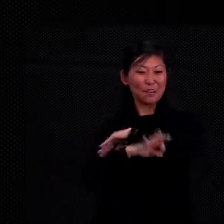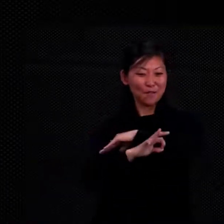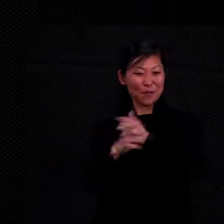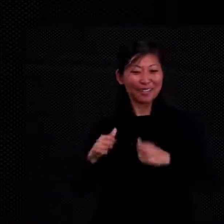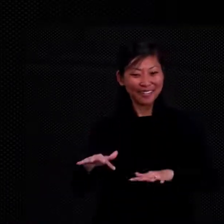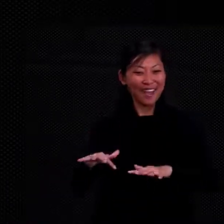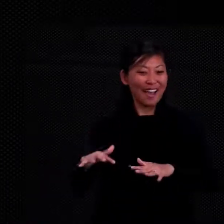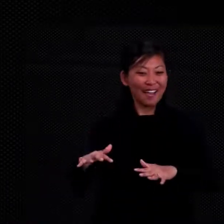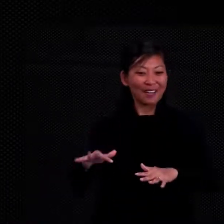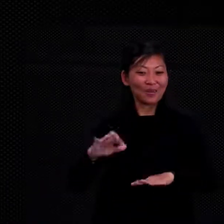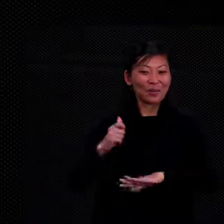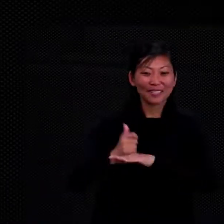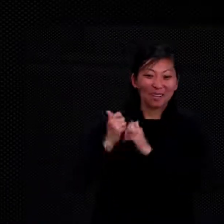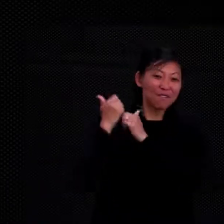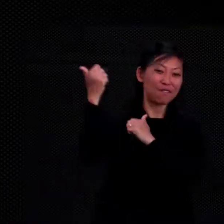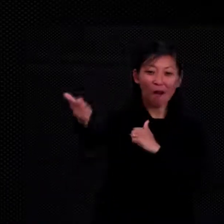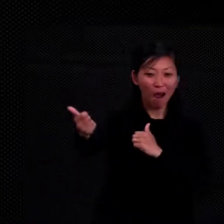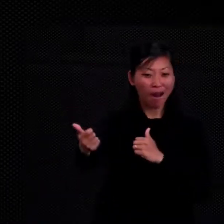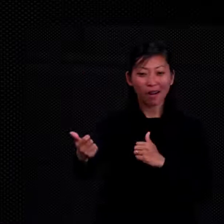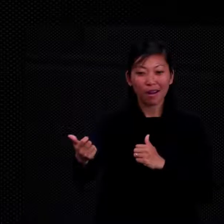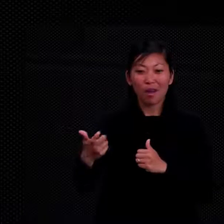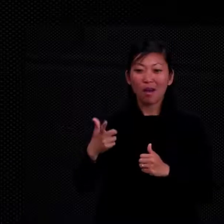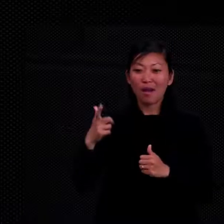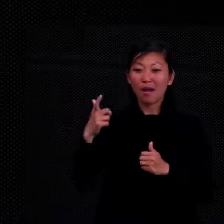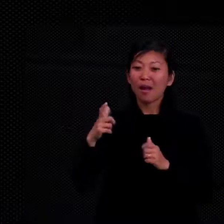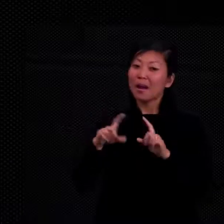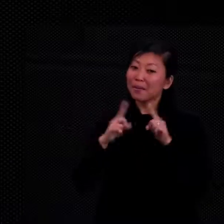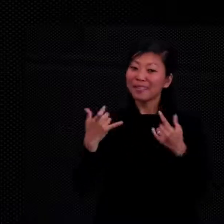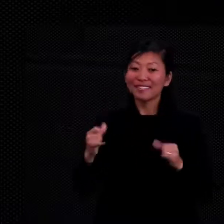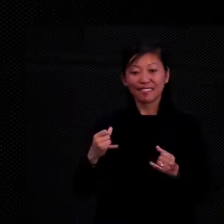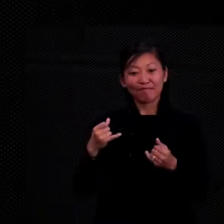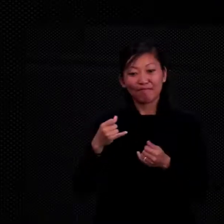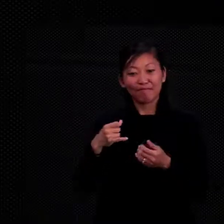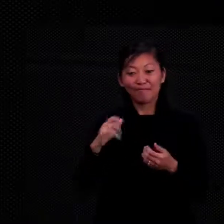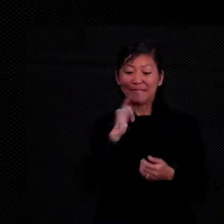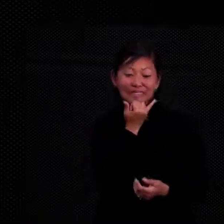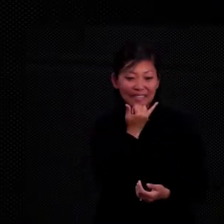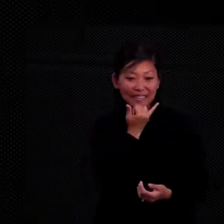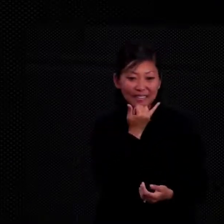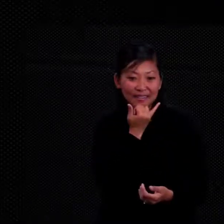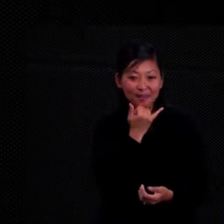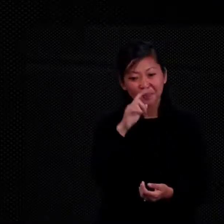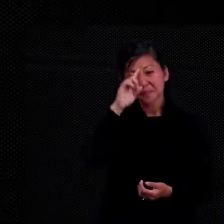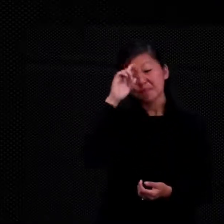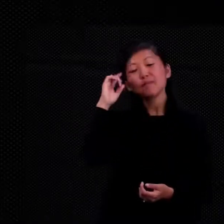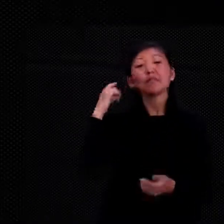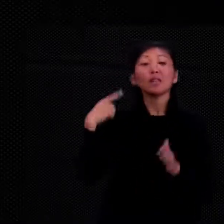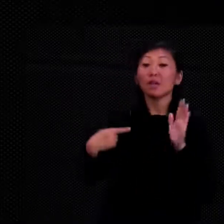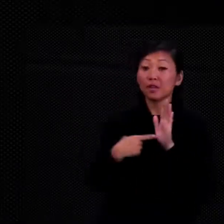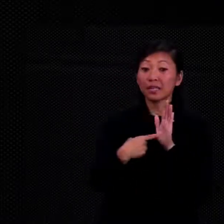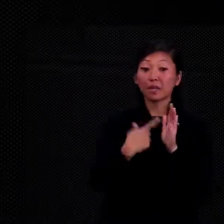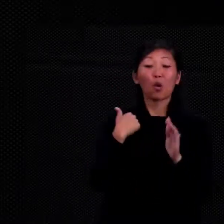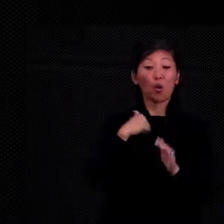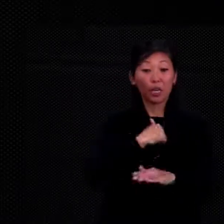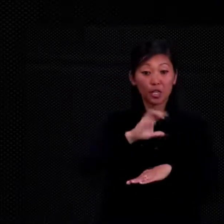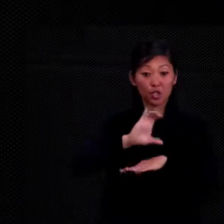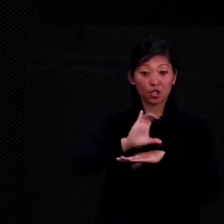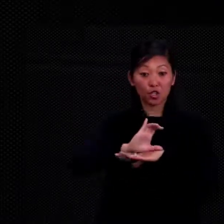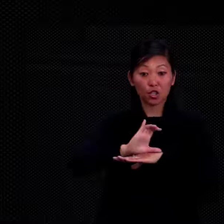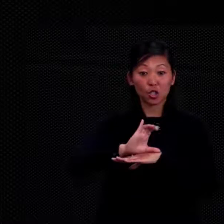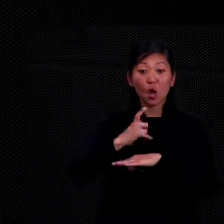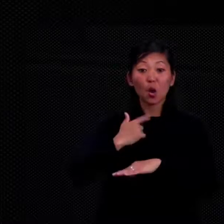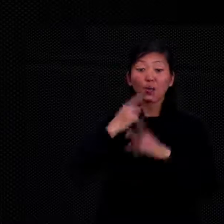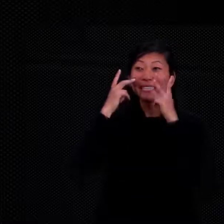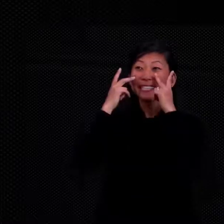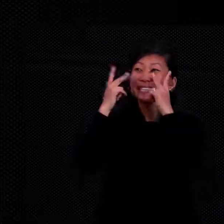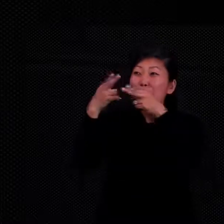serves like an appetizer before the main course. It's never more than that. We see glimpses, we get tastes, and we